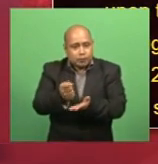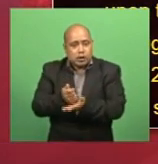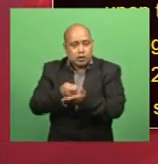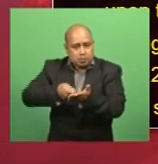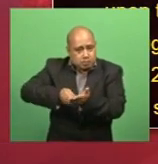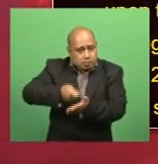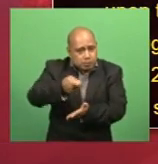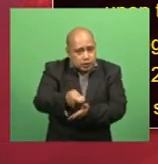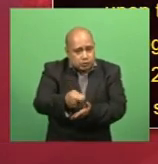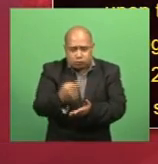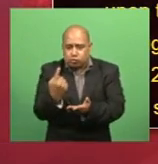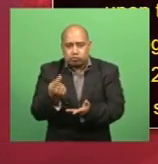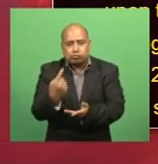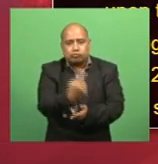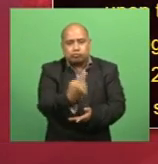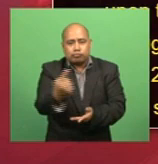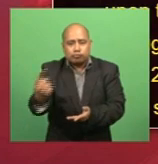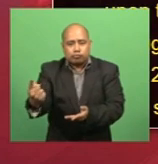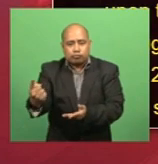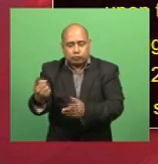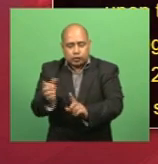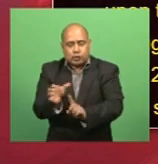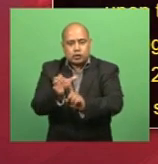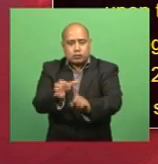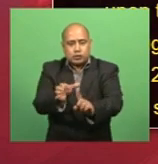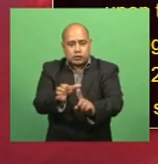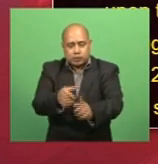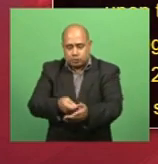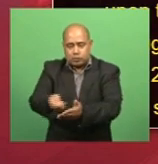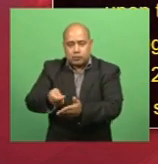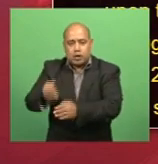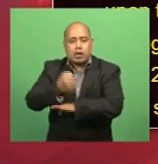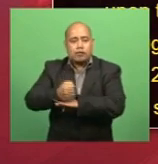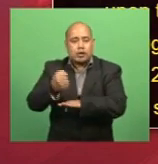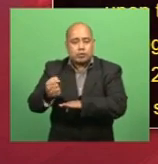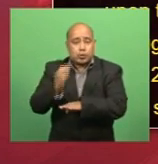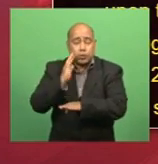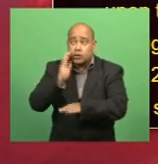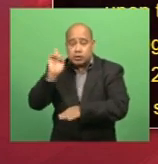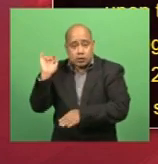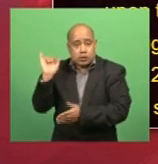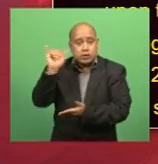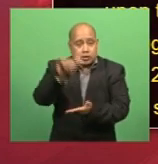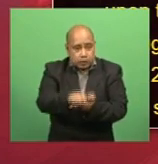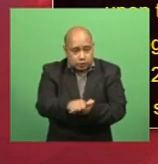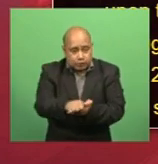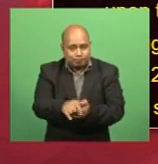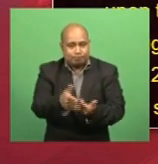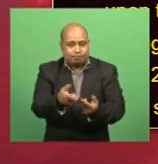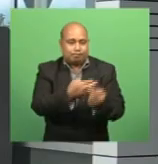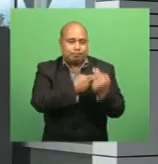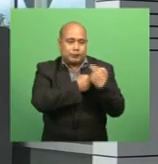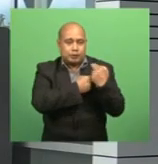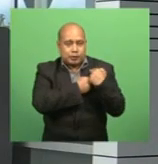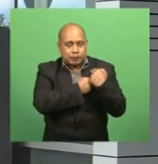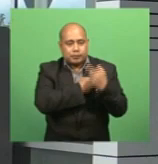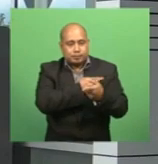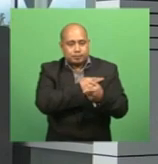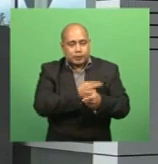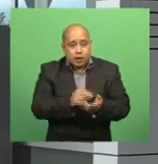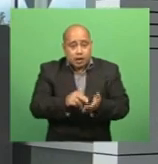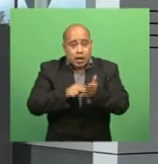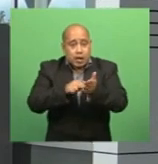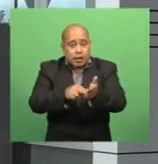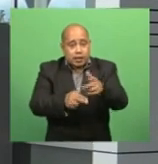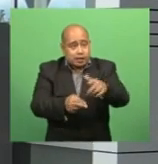at designated quarantine facilities upon their arrival into the country. Anyone coming into the country through the Nandi International Airport